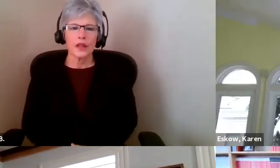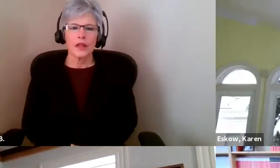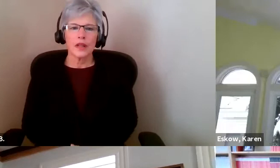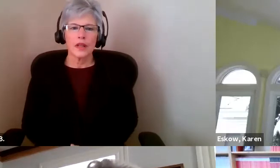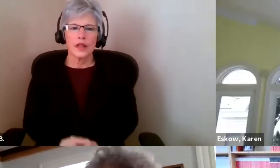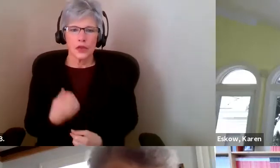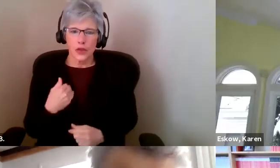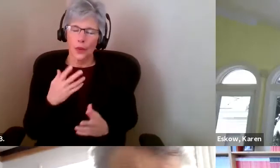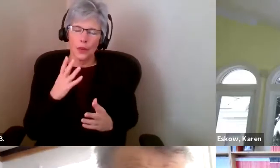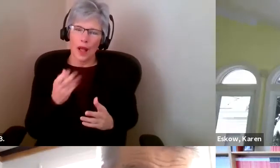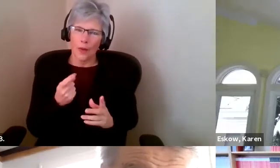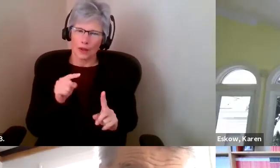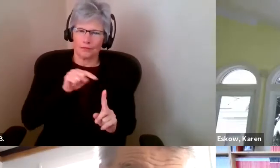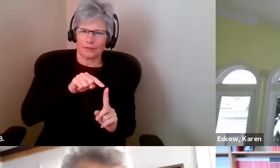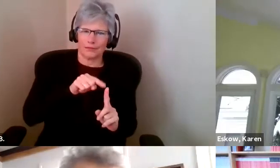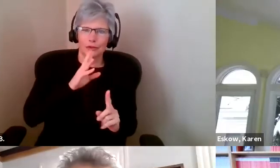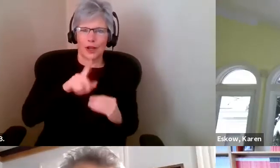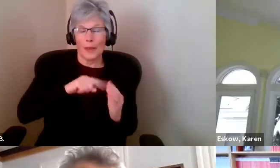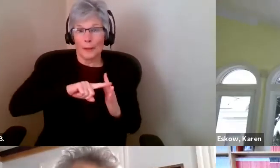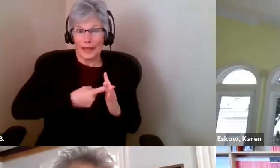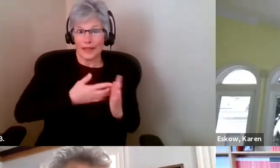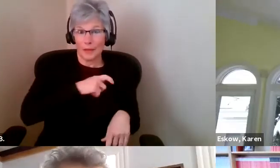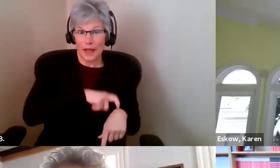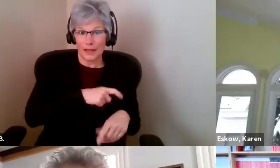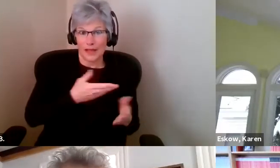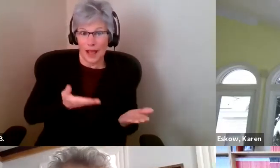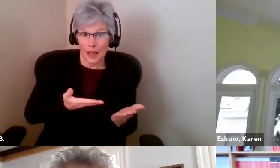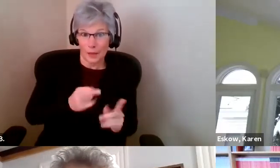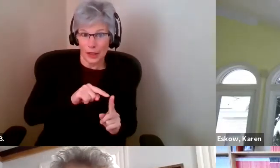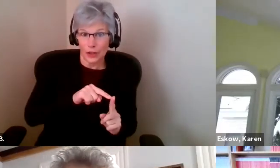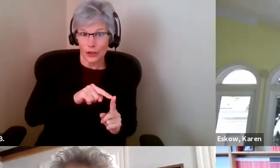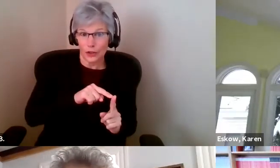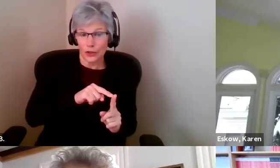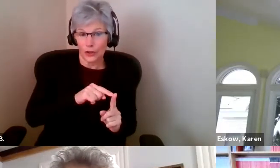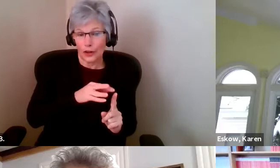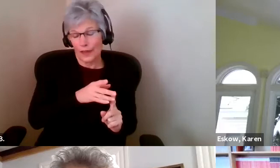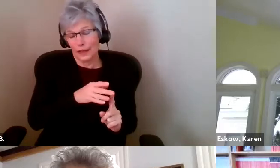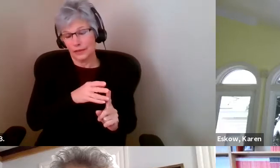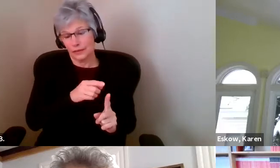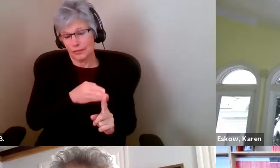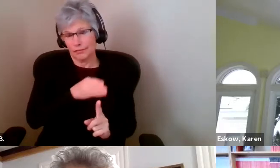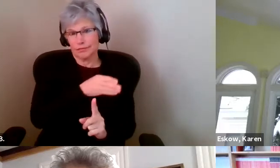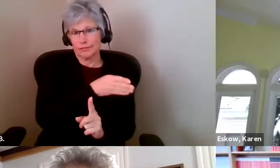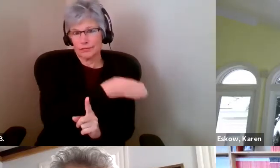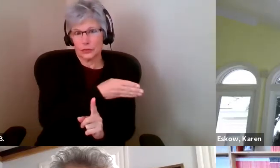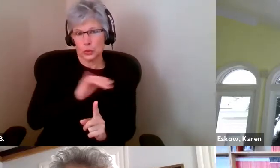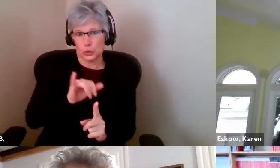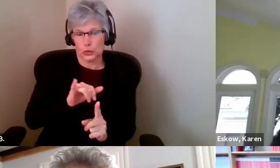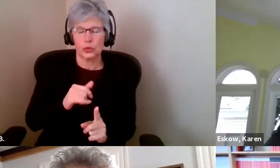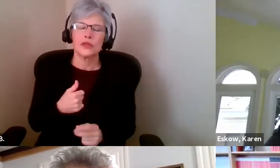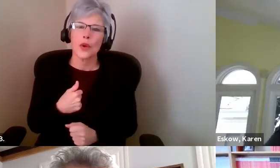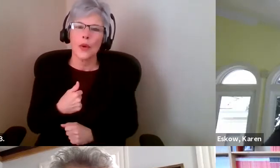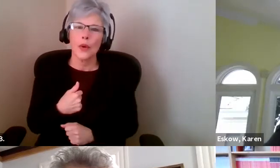of my time here and go just a little bit to the very beginning and a little bit farther back. So from even before